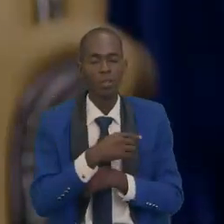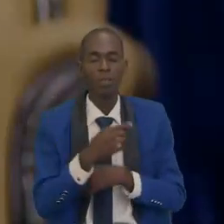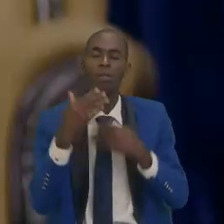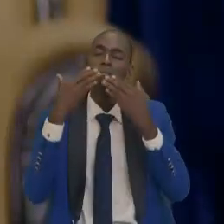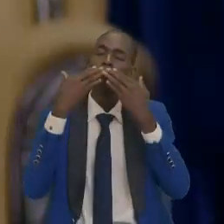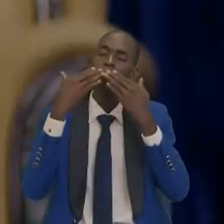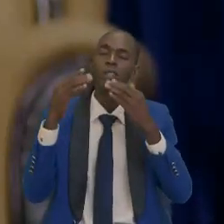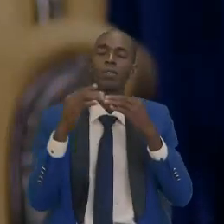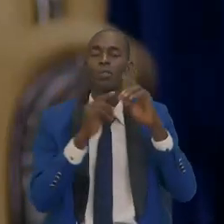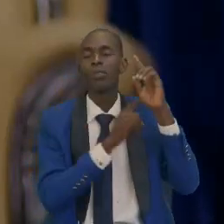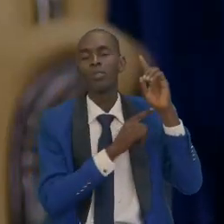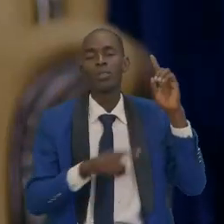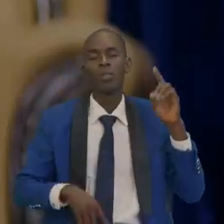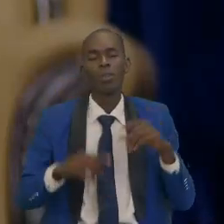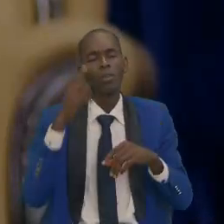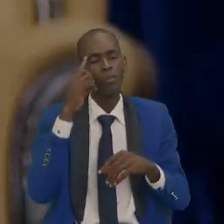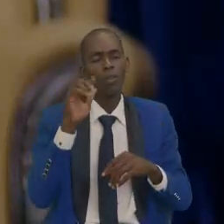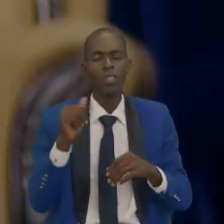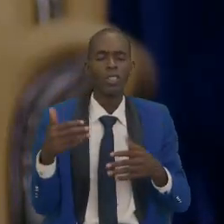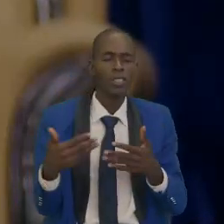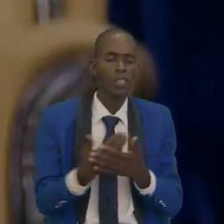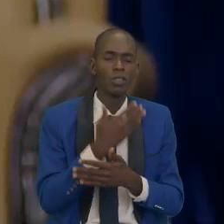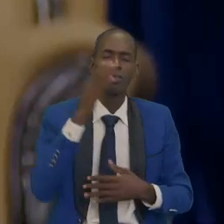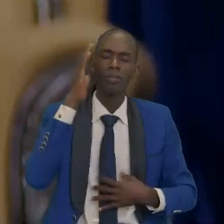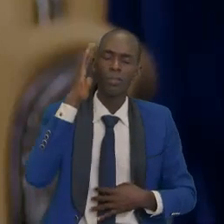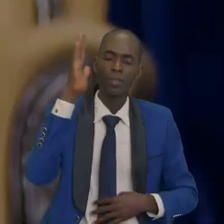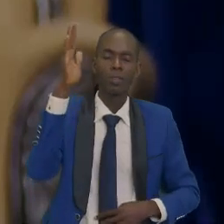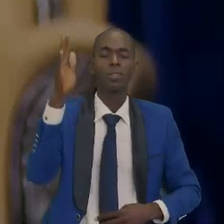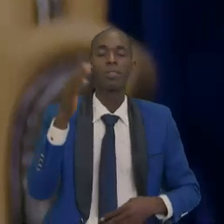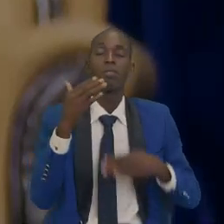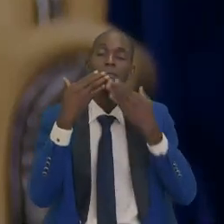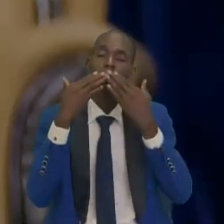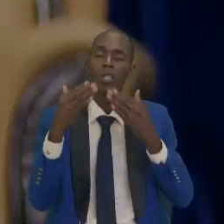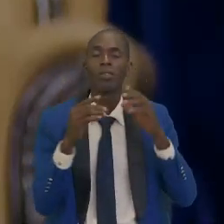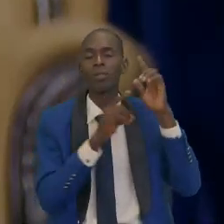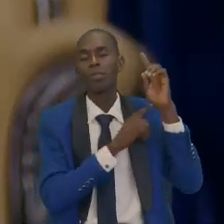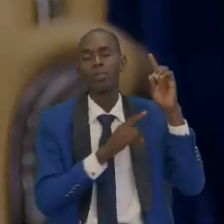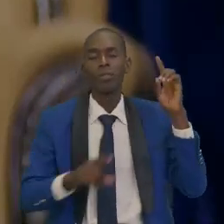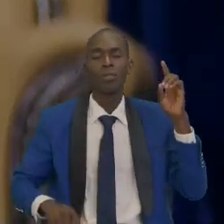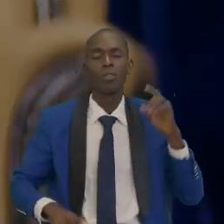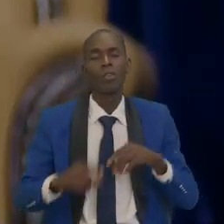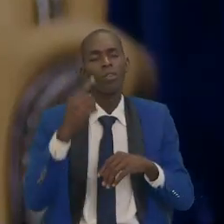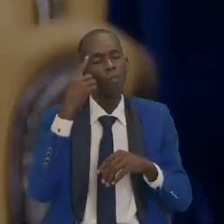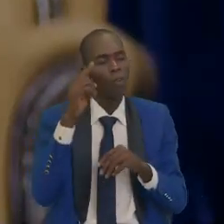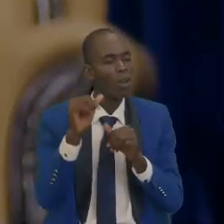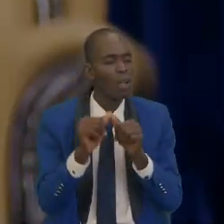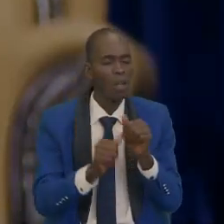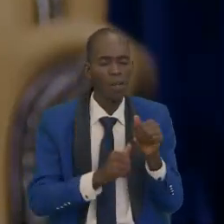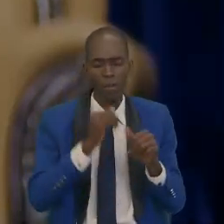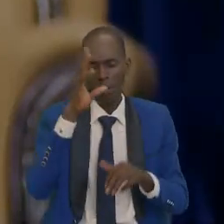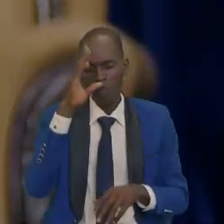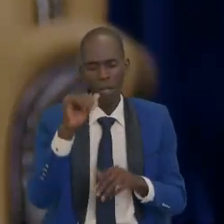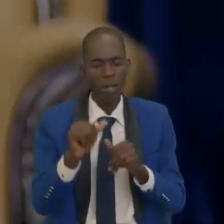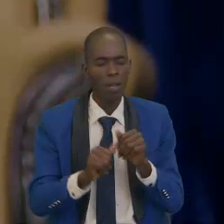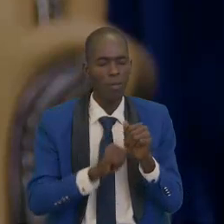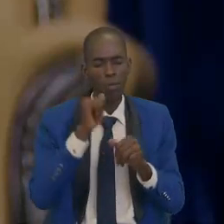Lord for a new destiny thank you Lord for every man every woman